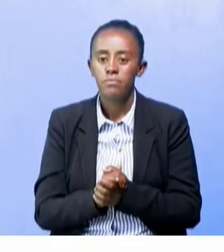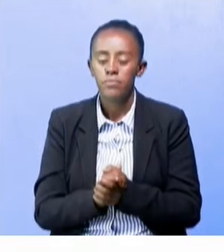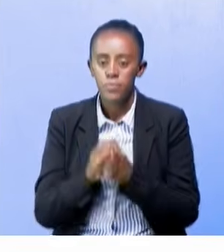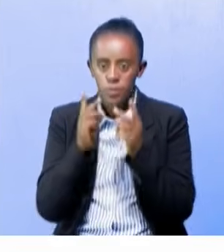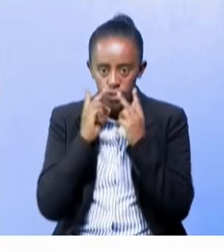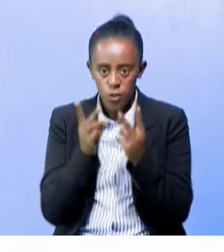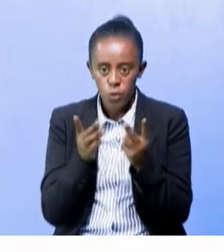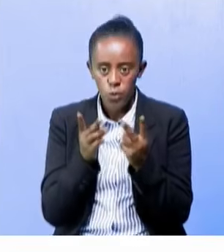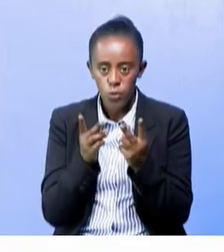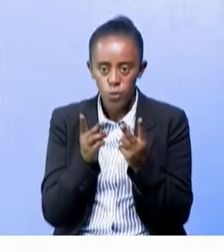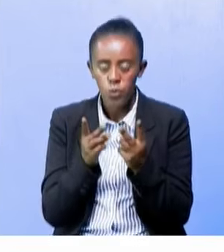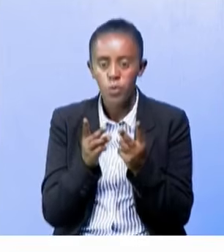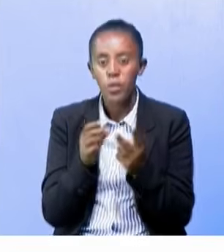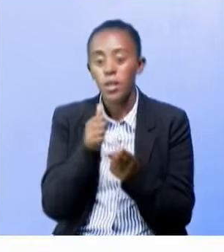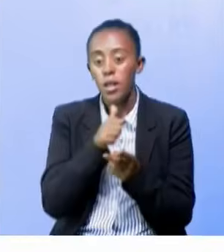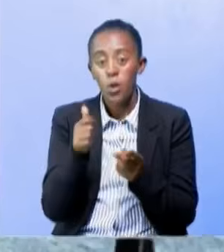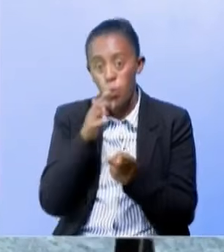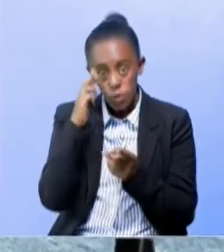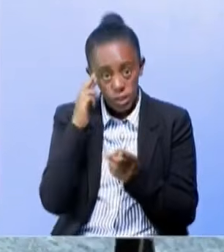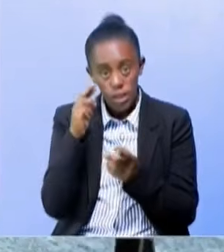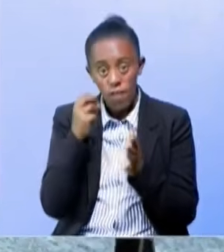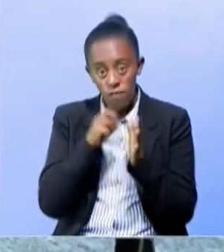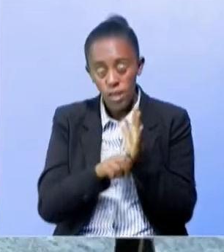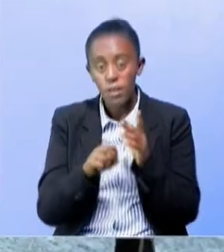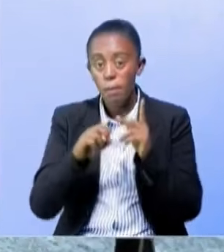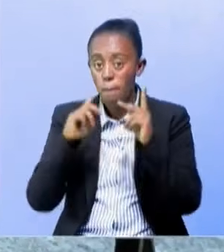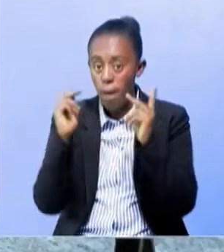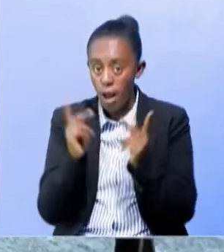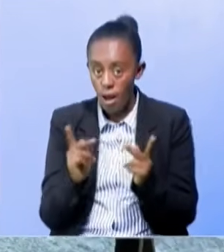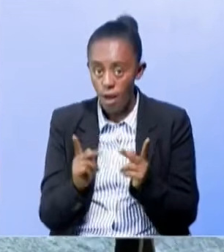Look, a cause and effect paragraph,